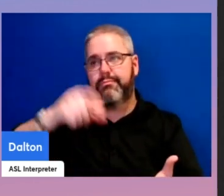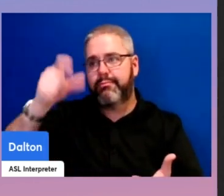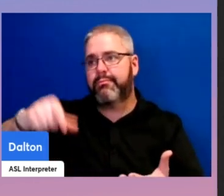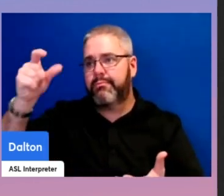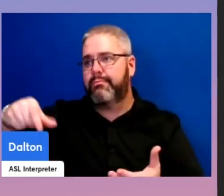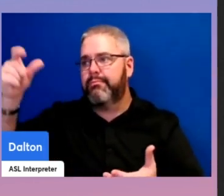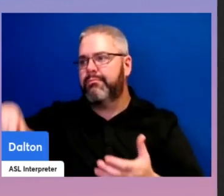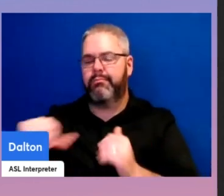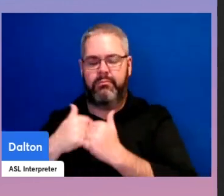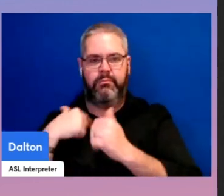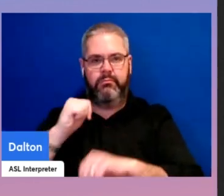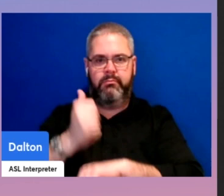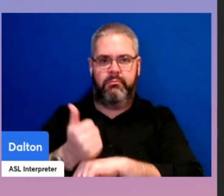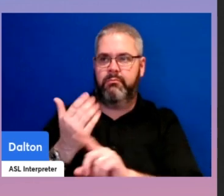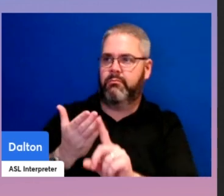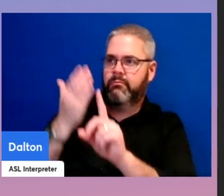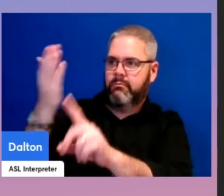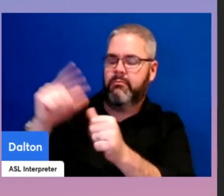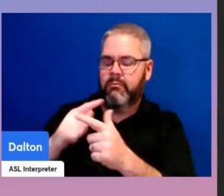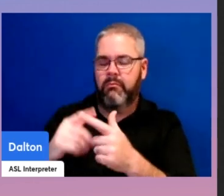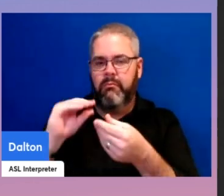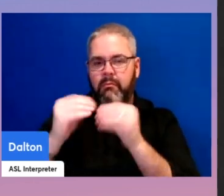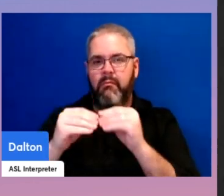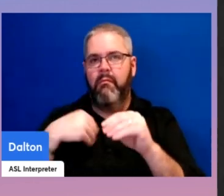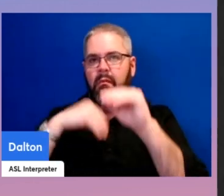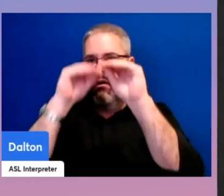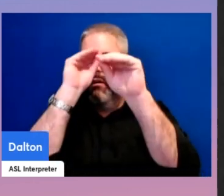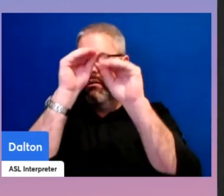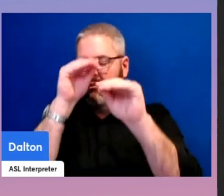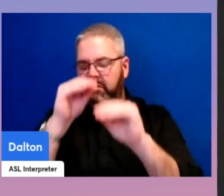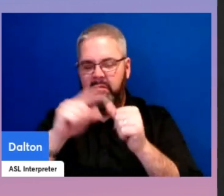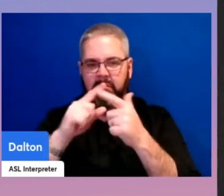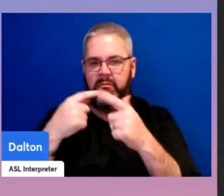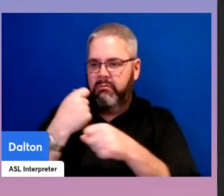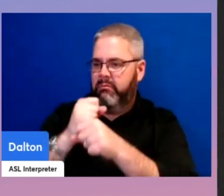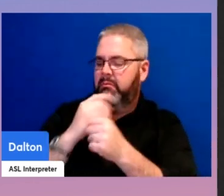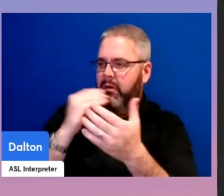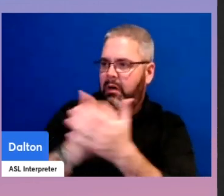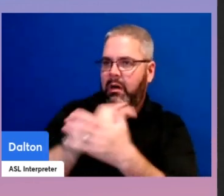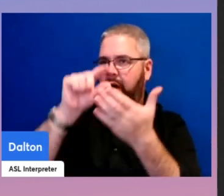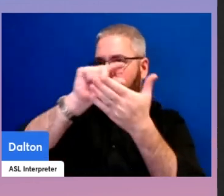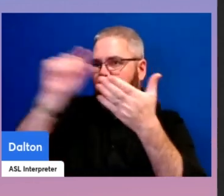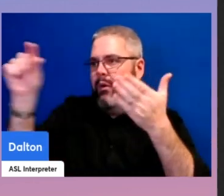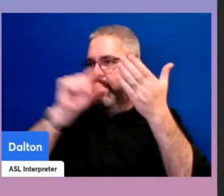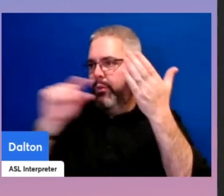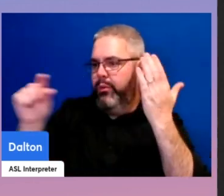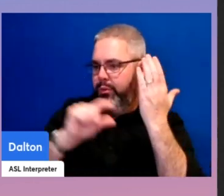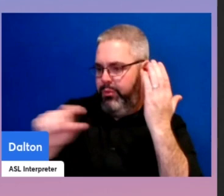data, and then the values that we should provide when we're creating a new row in that table.